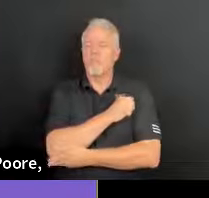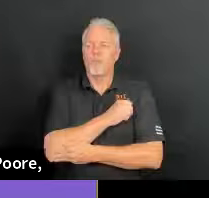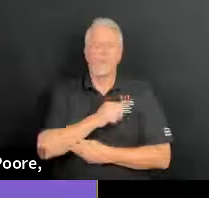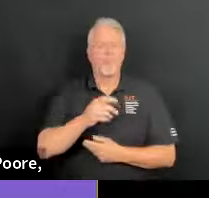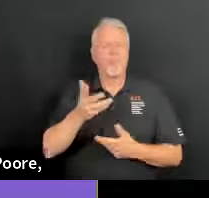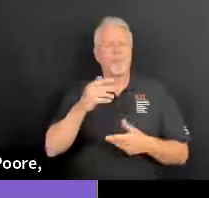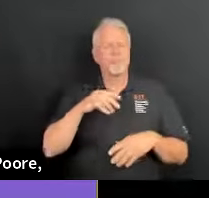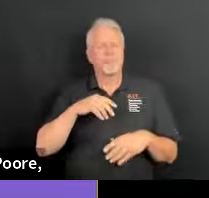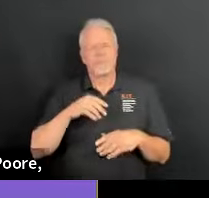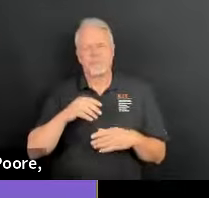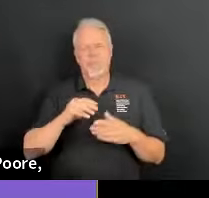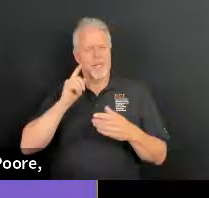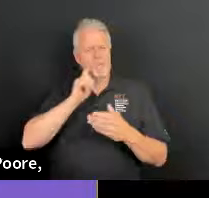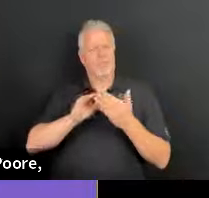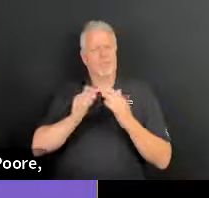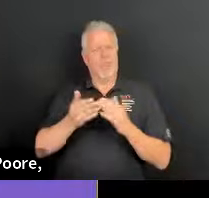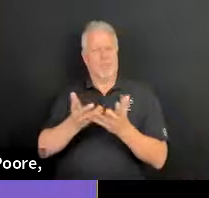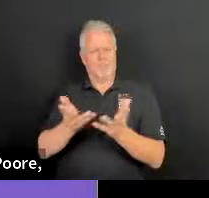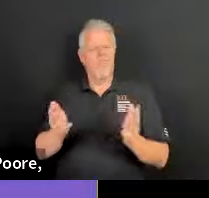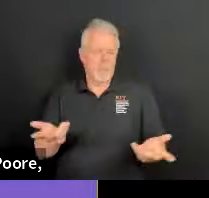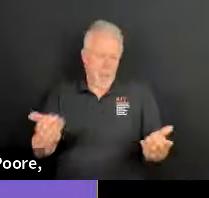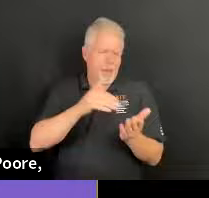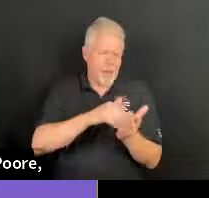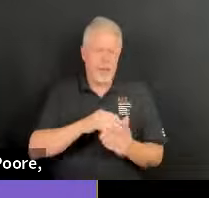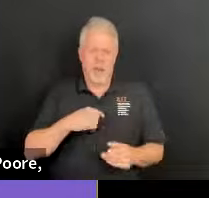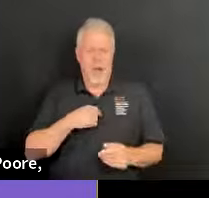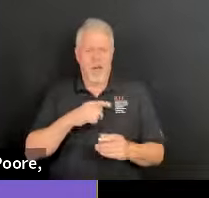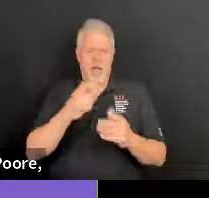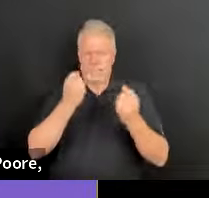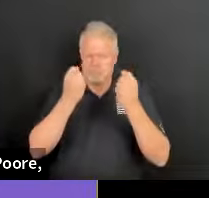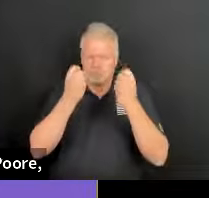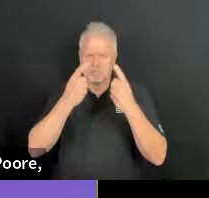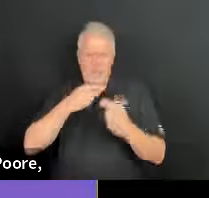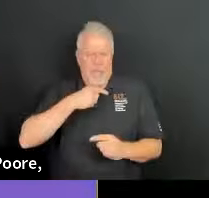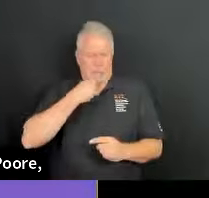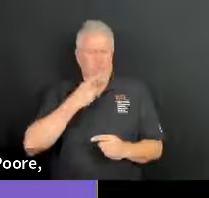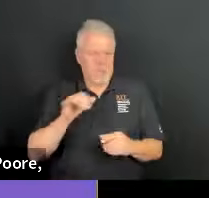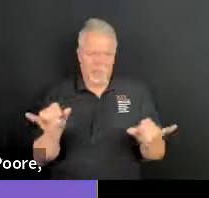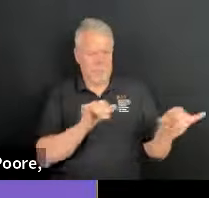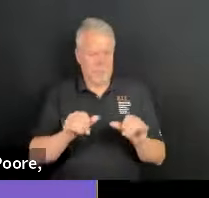show up again later on in different situations for them without the understanding of what's happening.